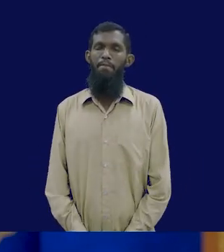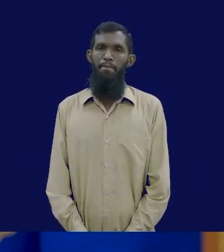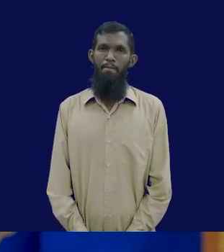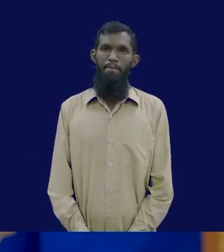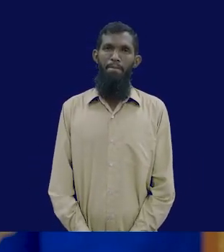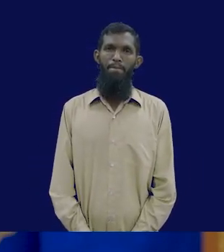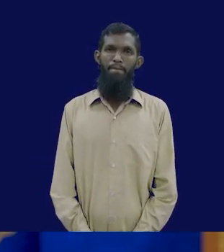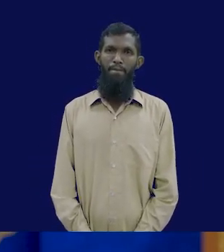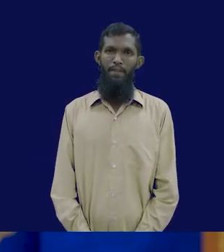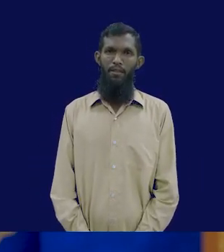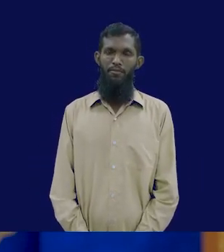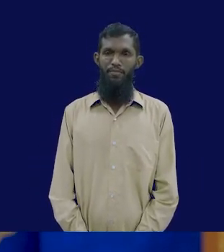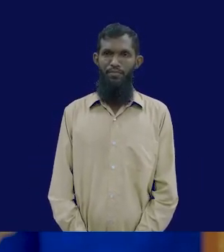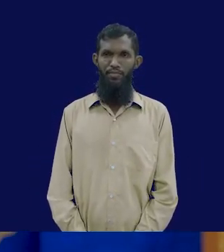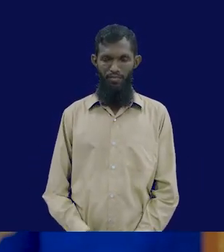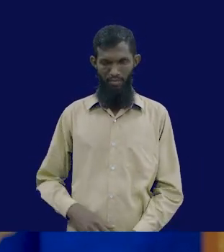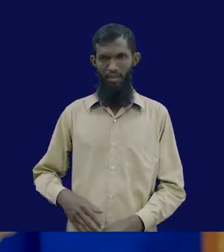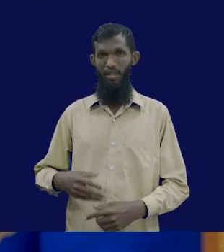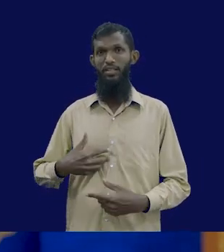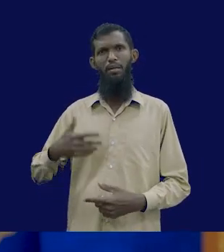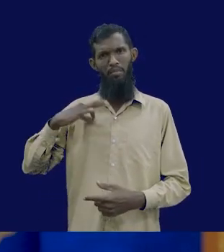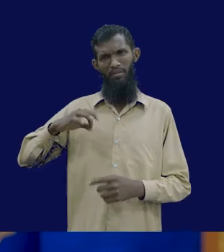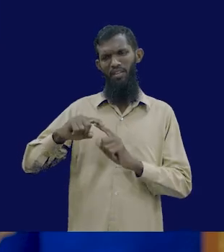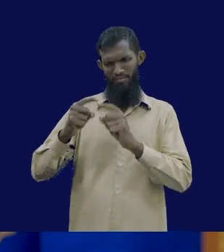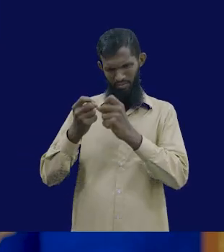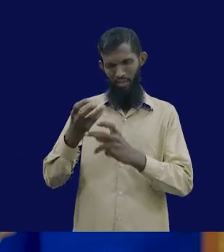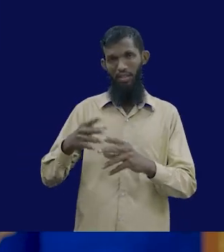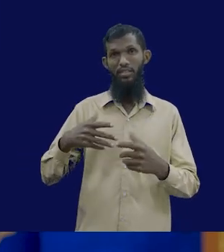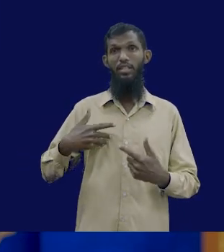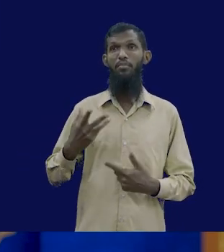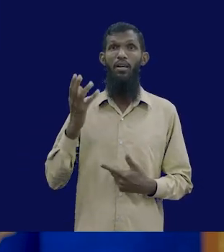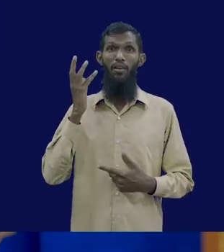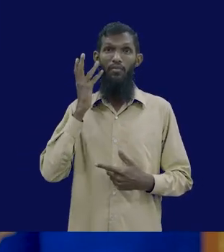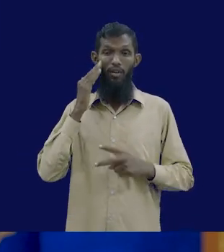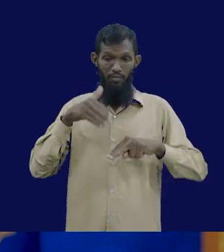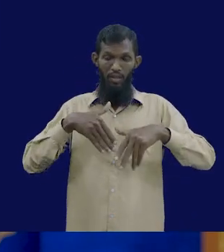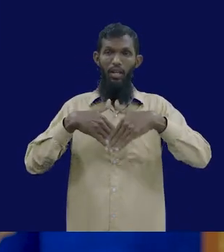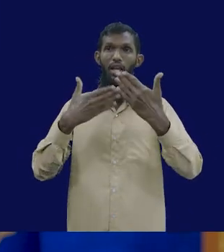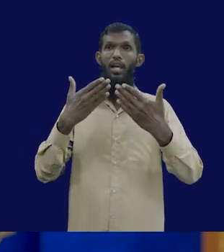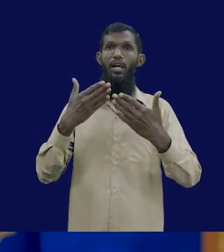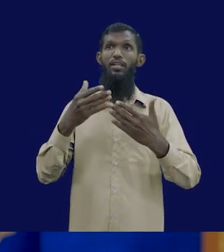also, fasting intercedes for its owners on the day of